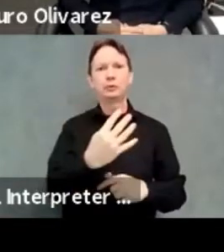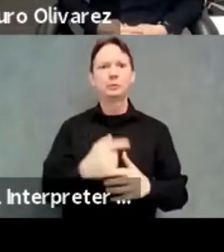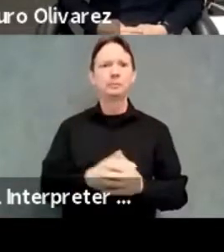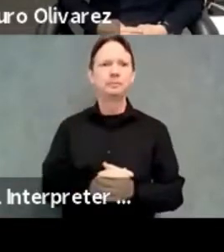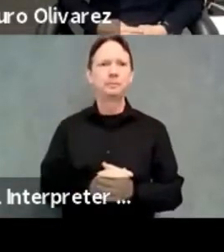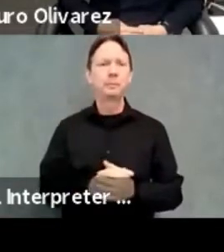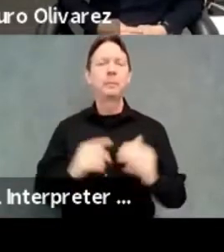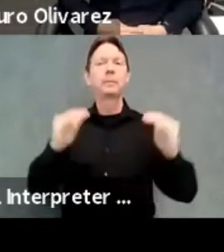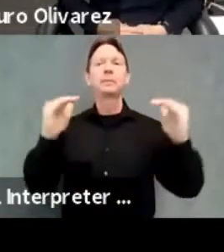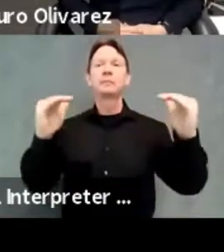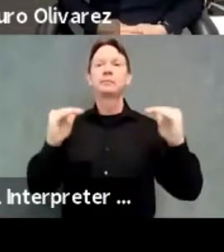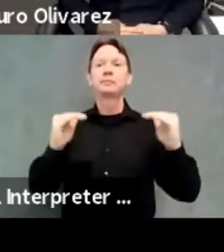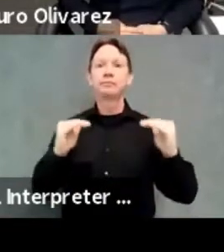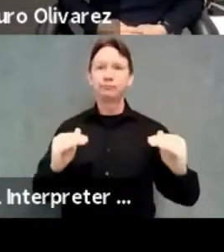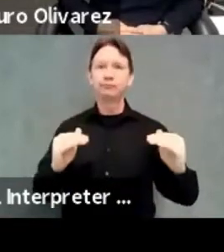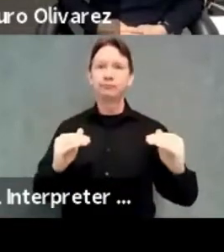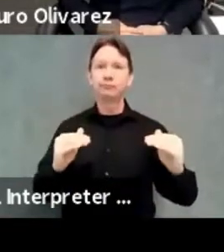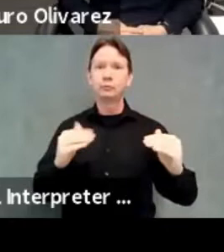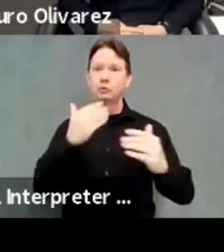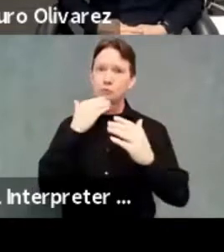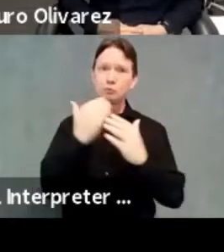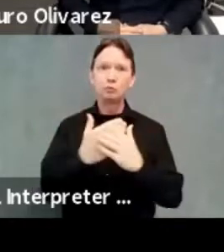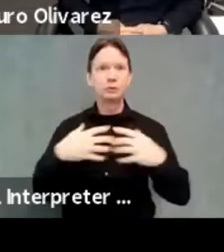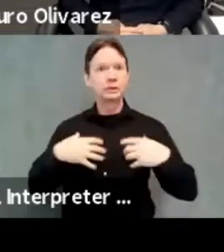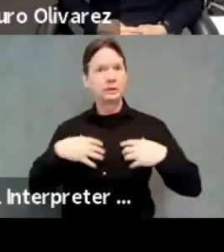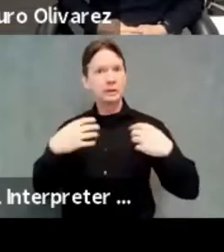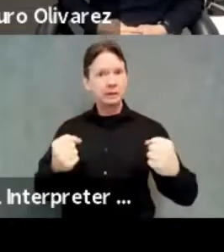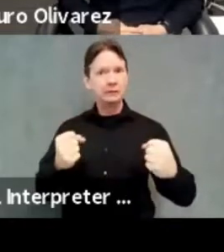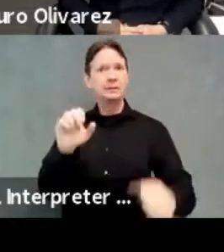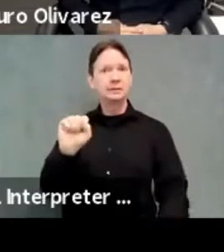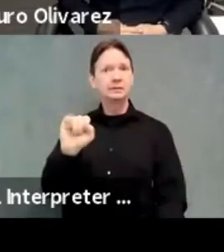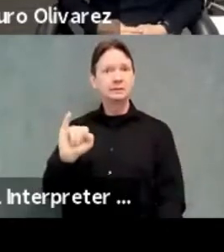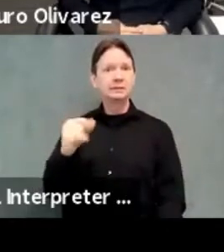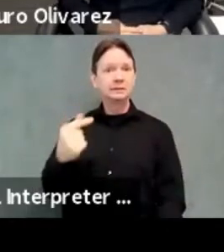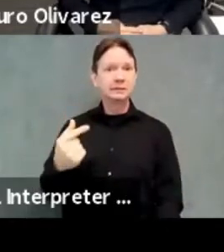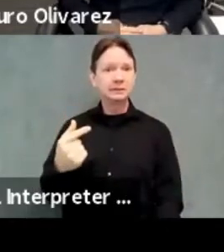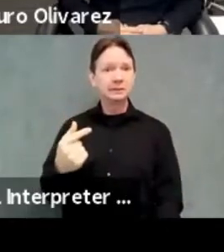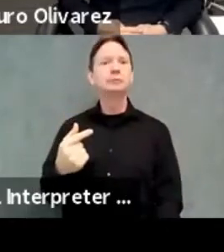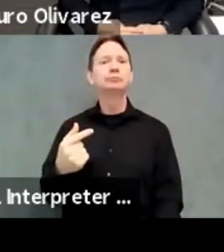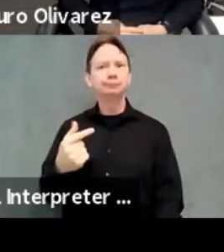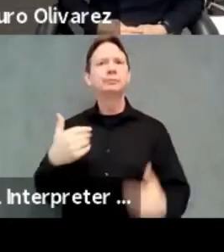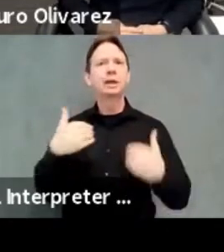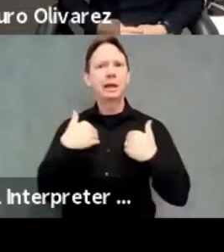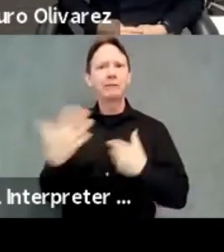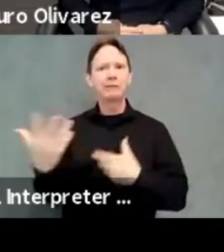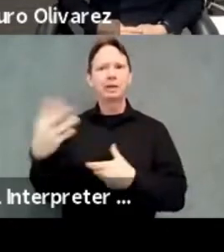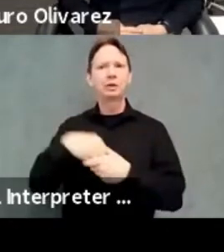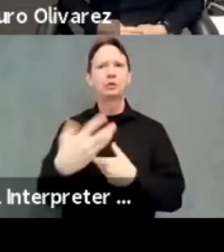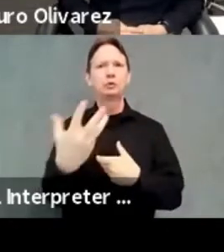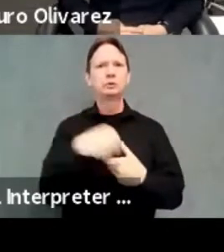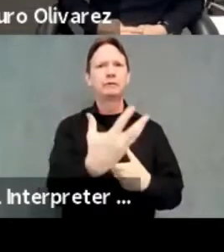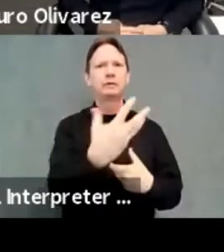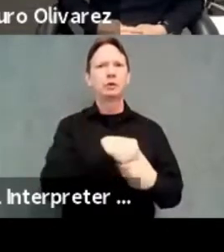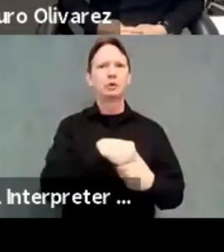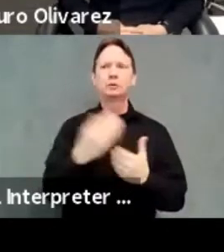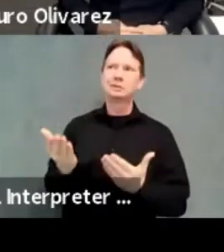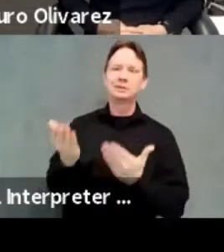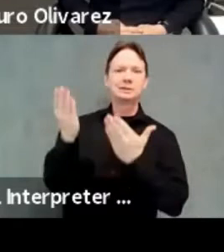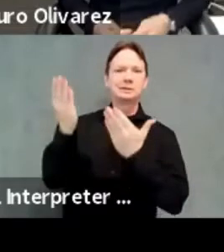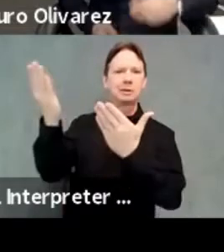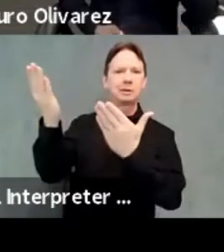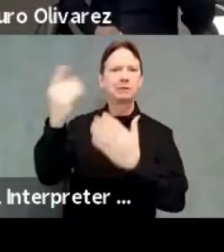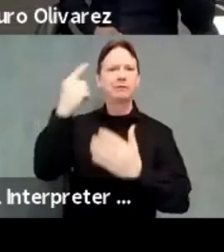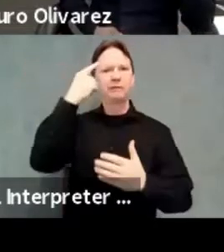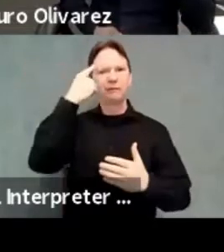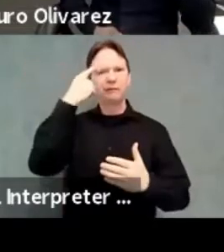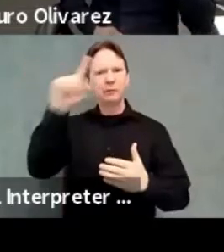inclusive nominations and election process that is in accordance with both the guidelines that AERA puts forward, as well as the guidelines that are